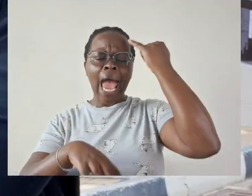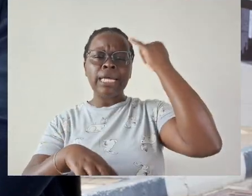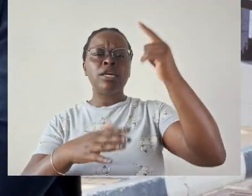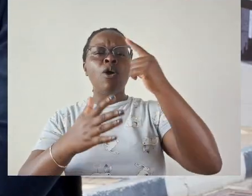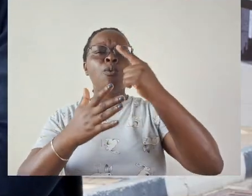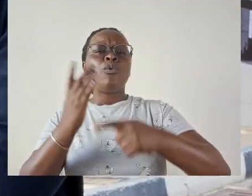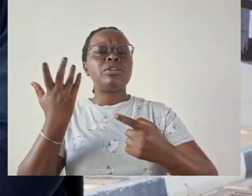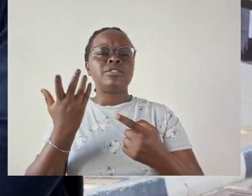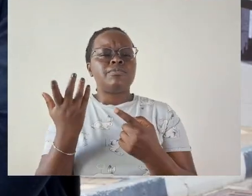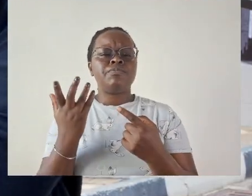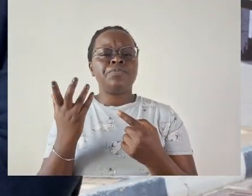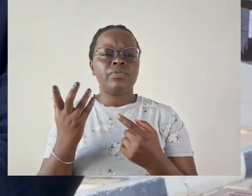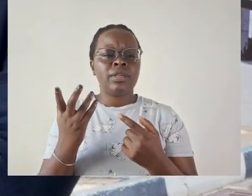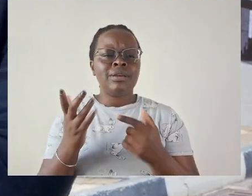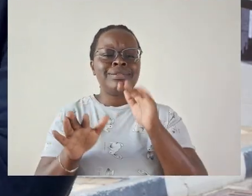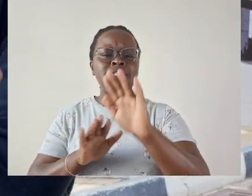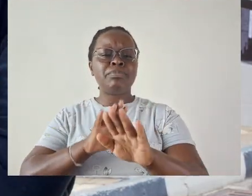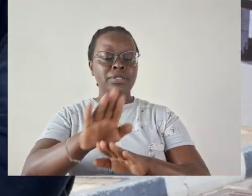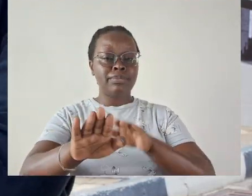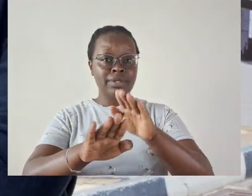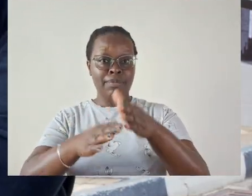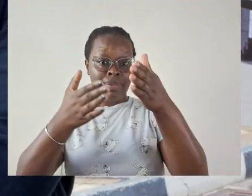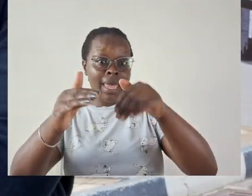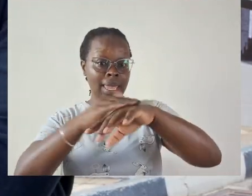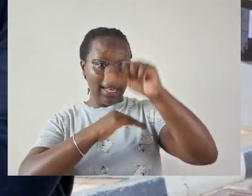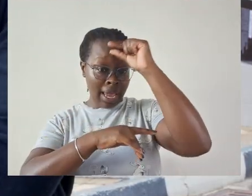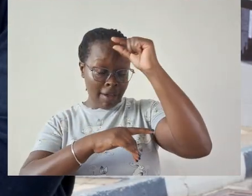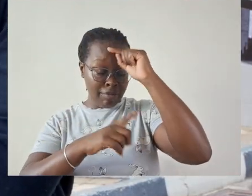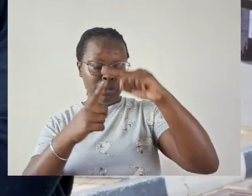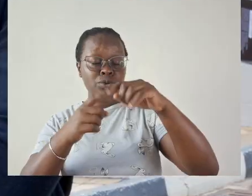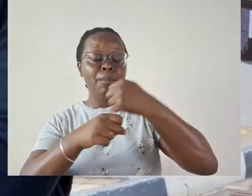policymakers, stakeholders, and mostly the learners are brought together in such